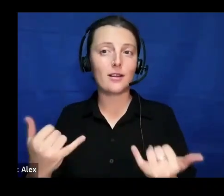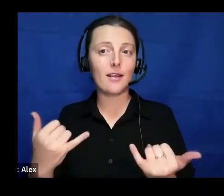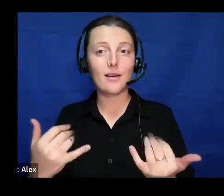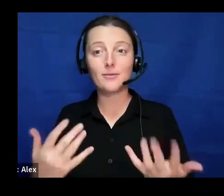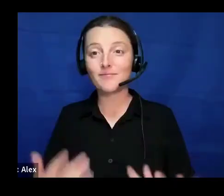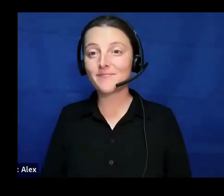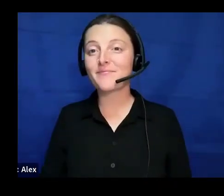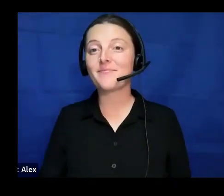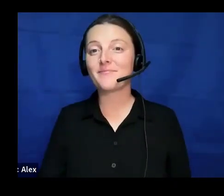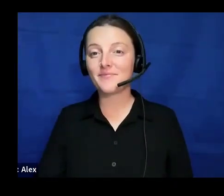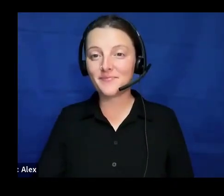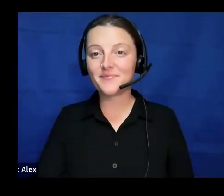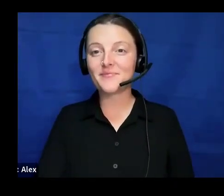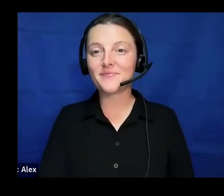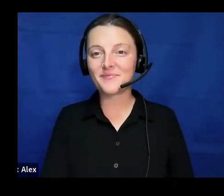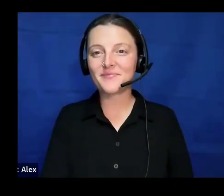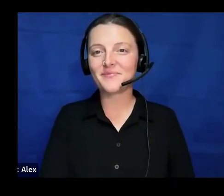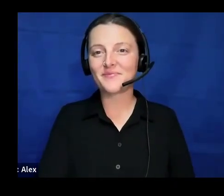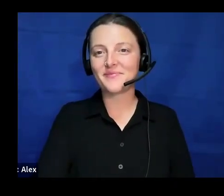morning.